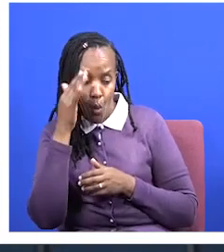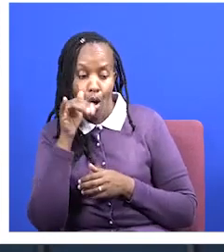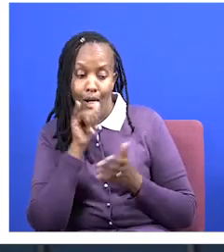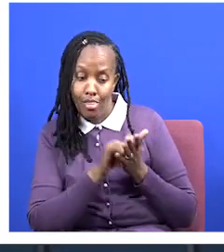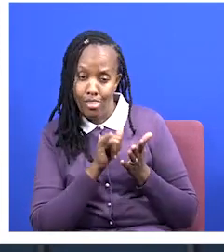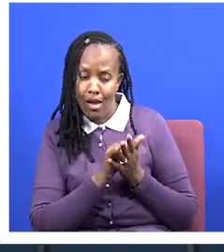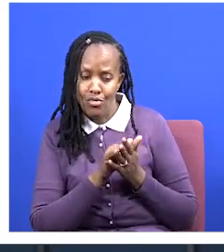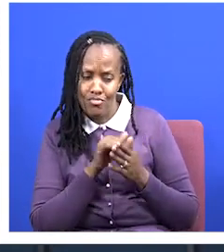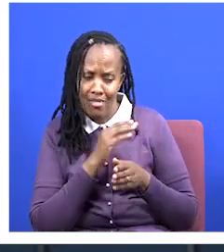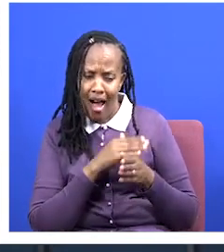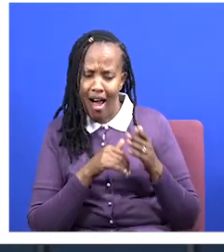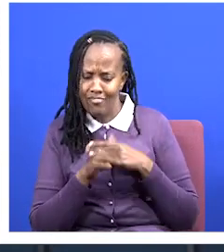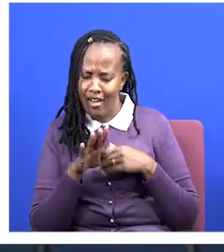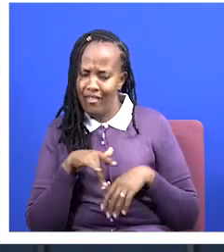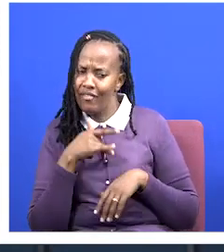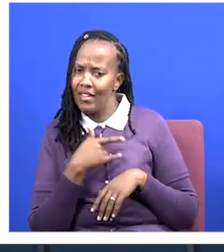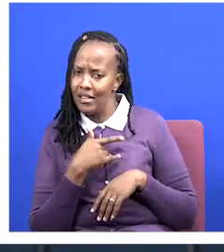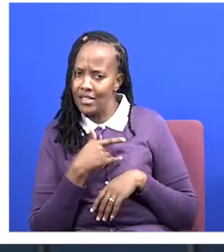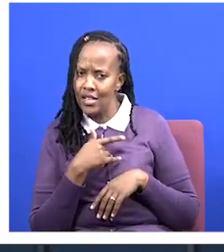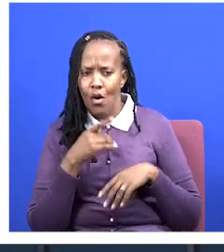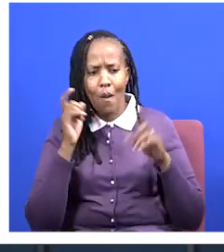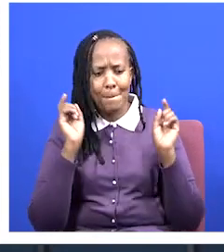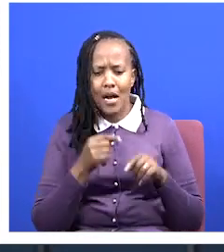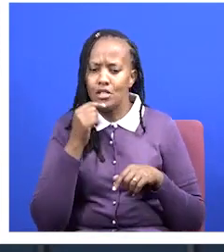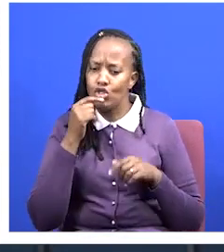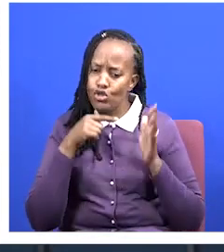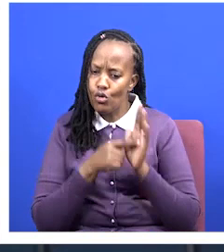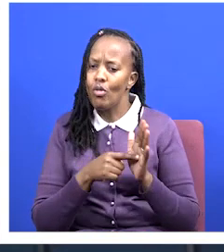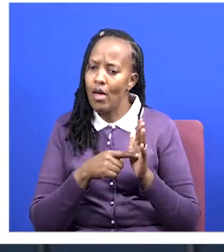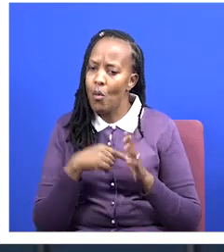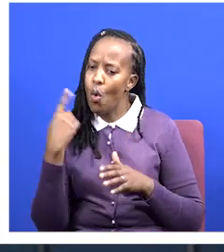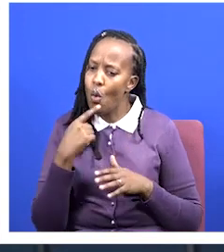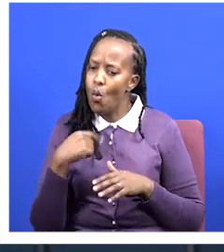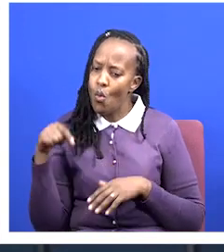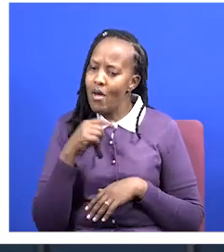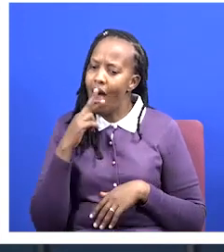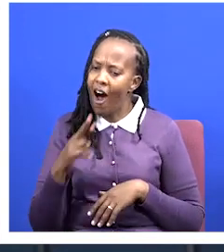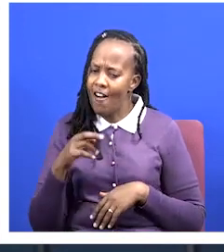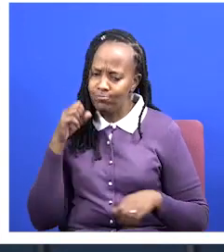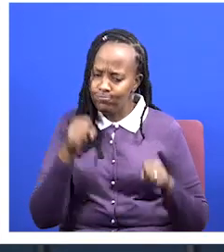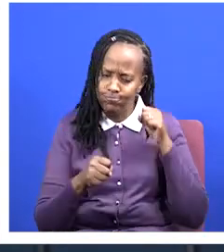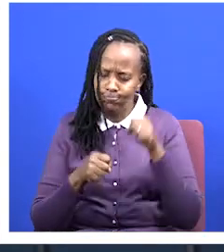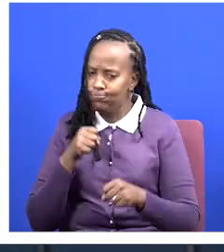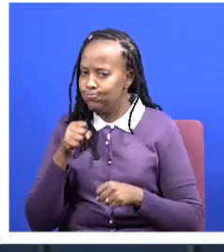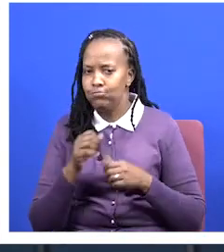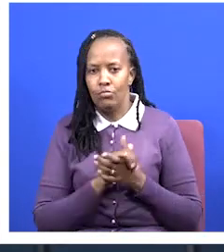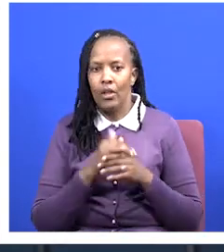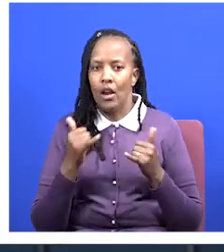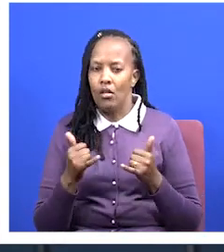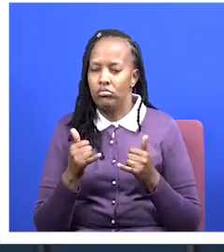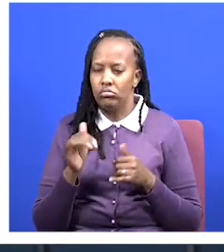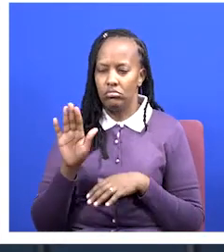Yeah. You know, that will really hurt my feelings. We need to go and show them what we are made of. Yeah. Let's go and punch them.